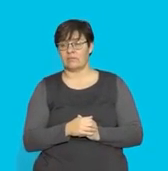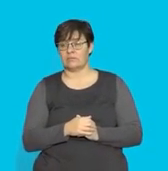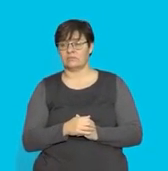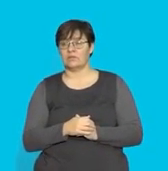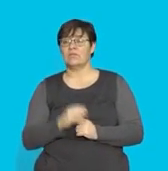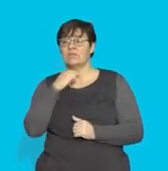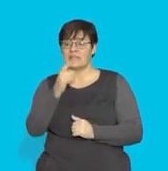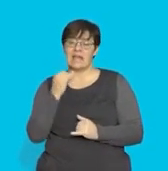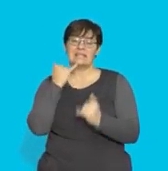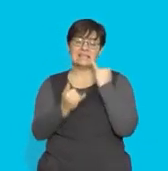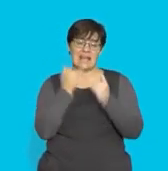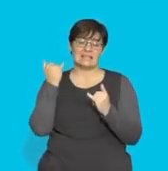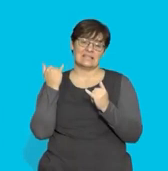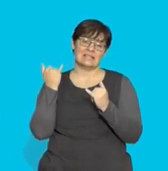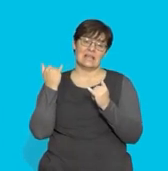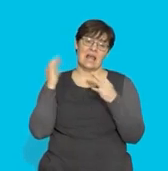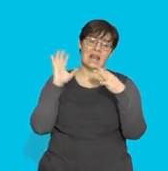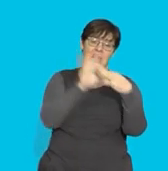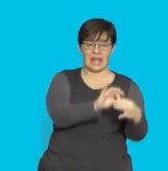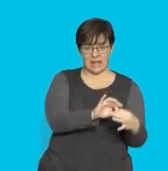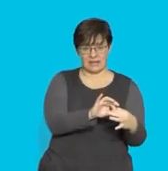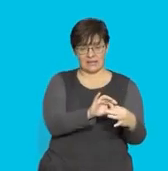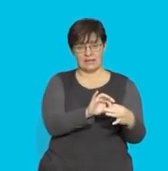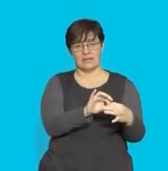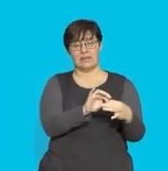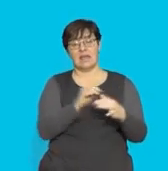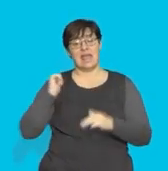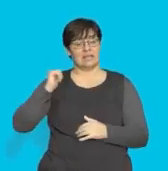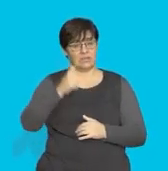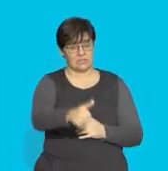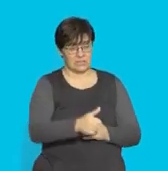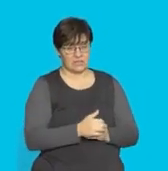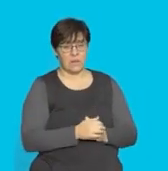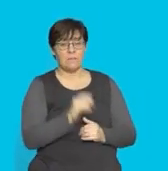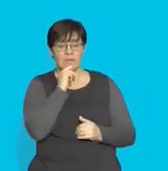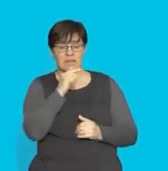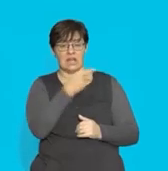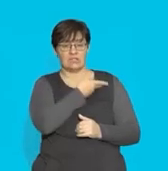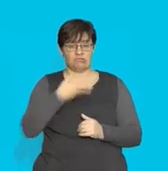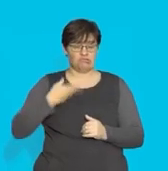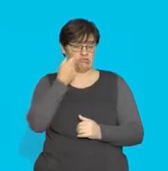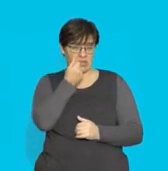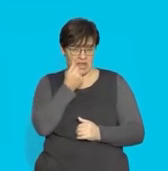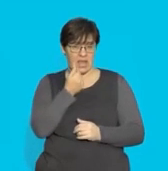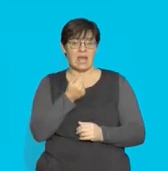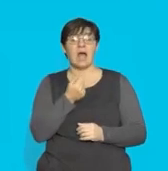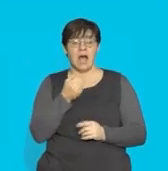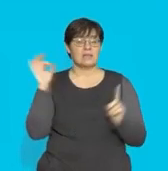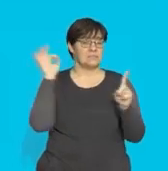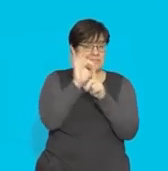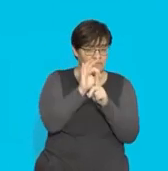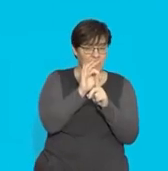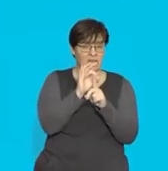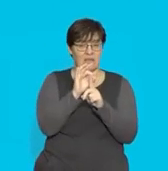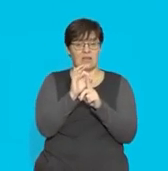So guys, when we talk of sex-linked inheritance, again, it's important that we recognize that gender is determined by